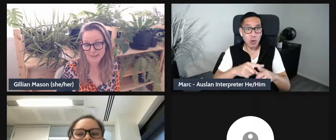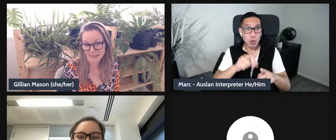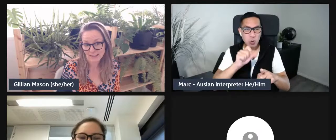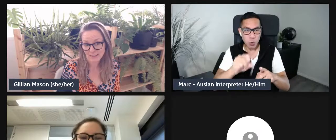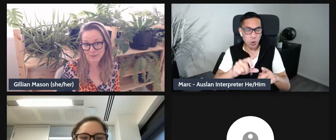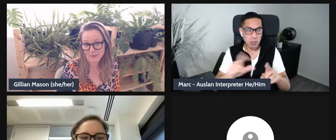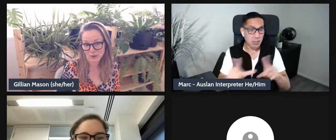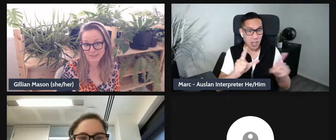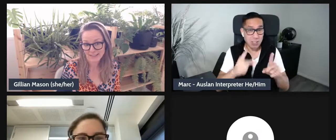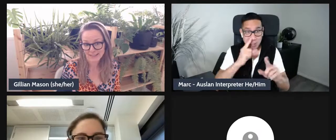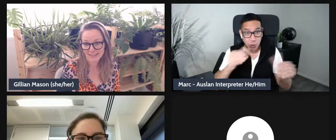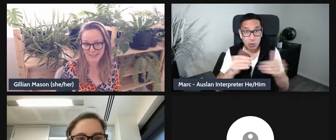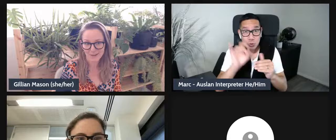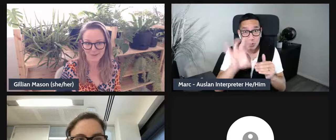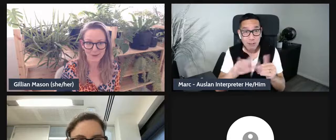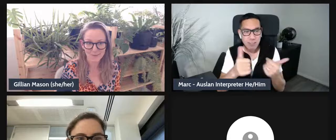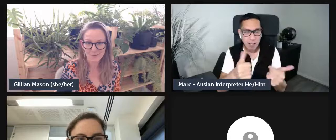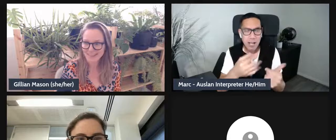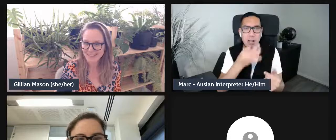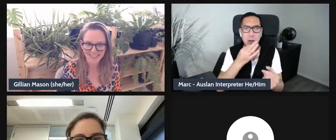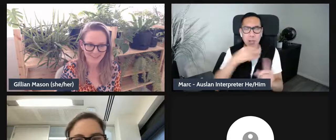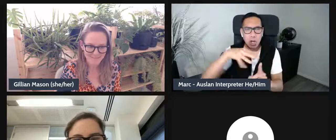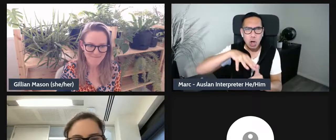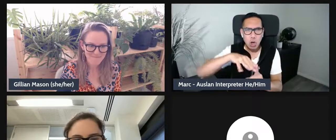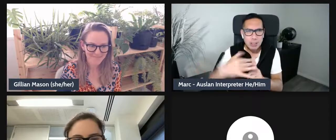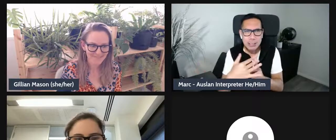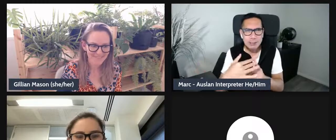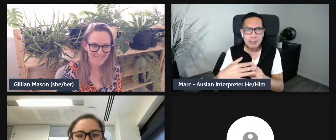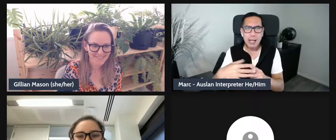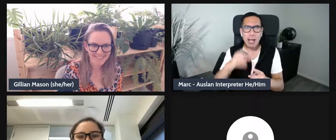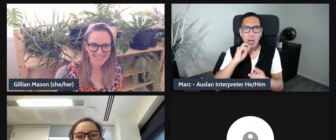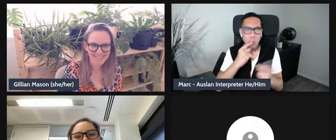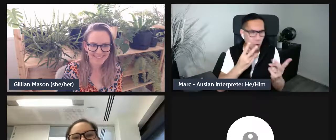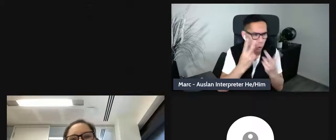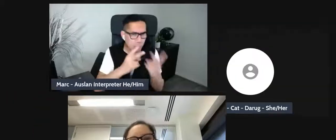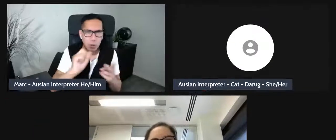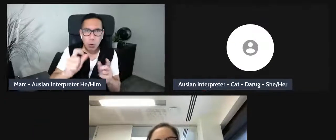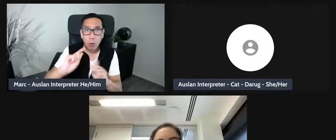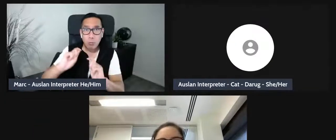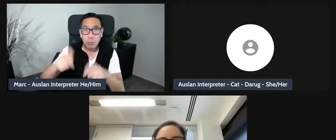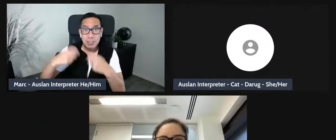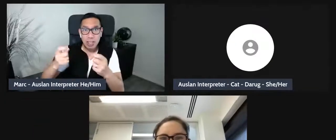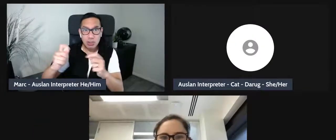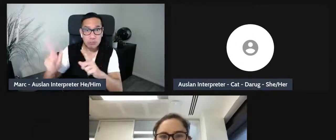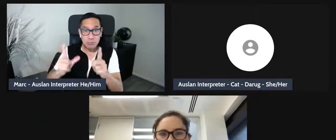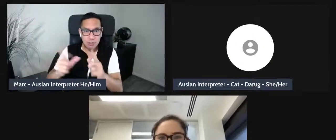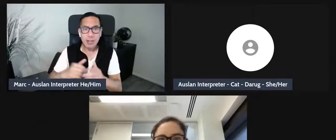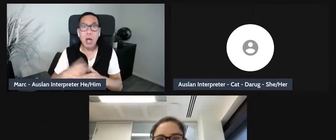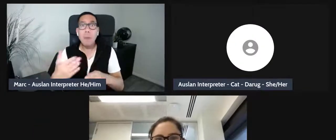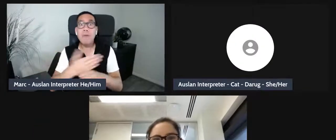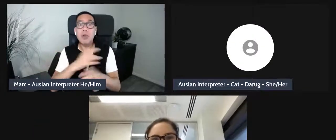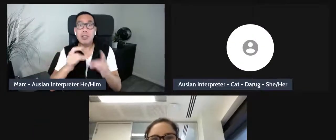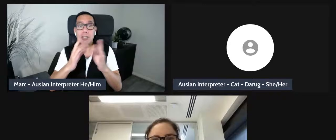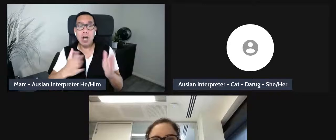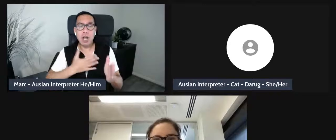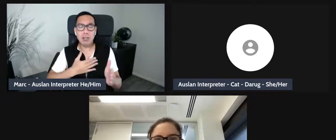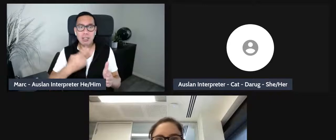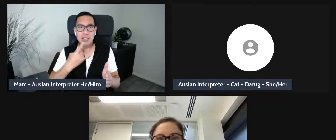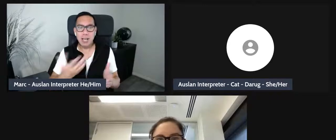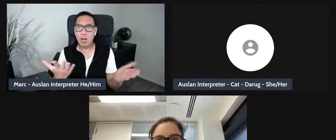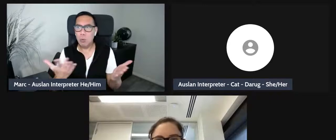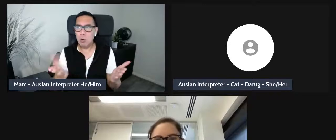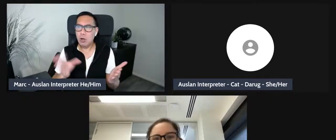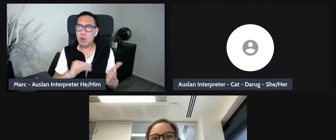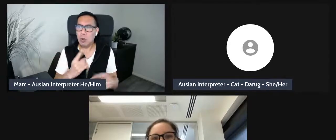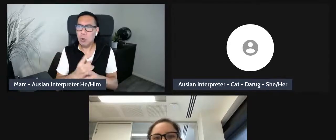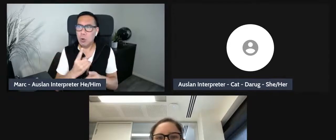yourself basically with a bit of context, and then I'll grab your presentation. So before I start, I would just like to say I'm currently speaking from